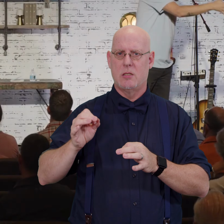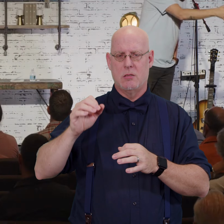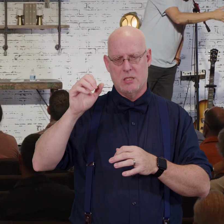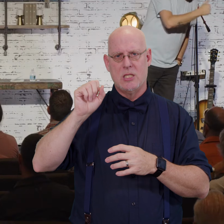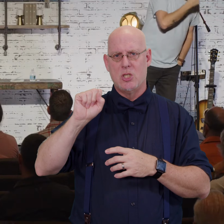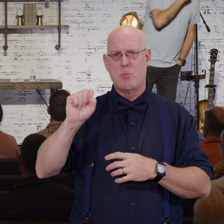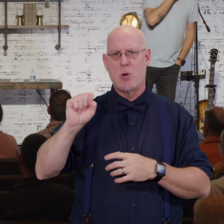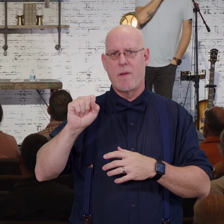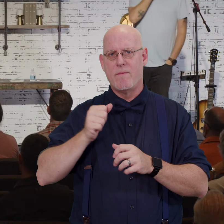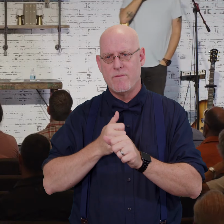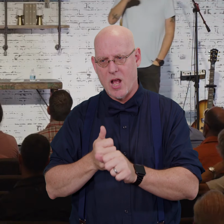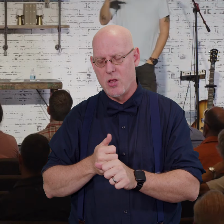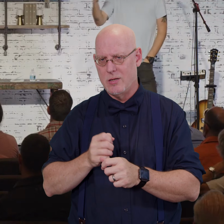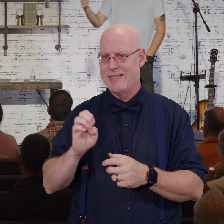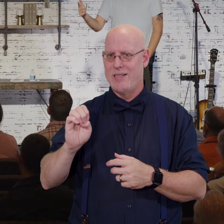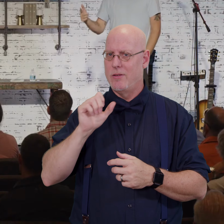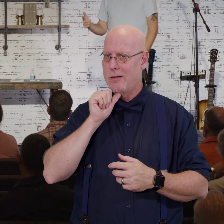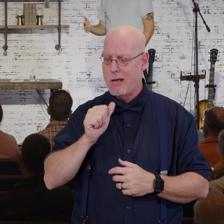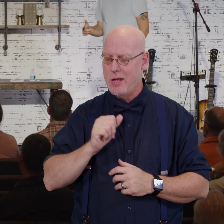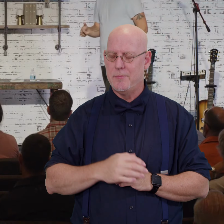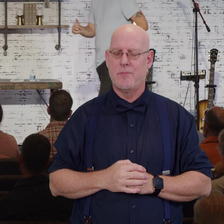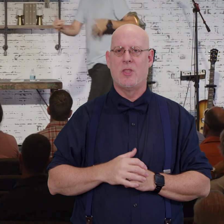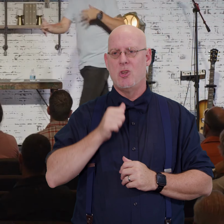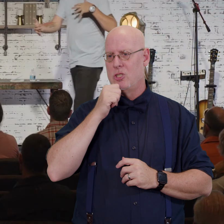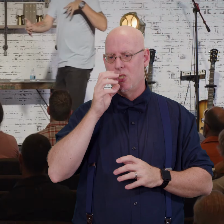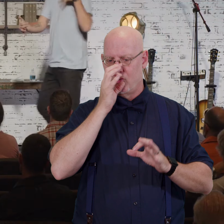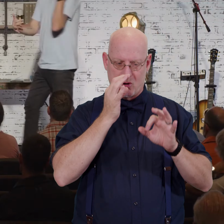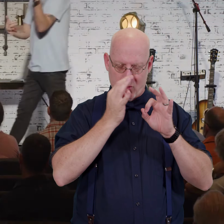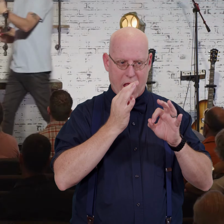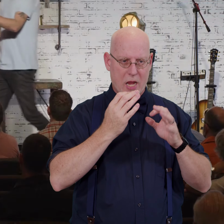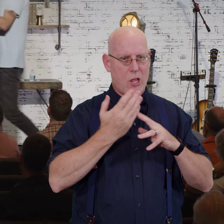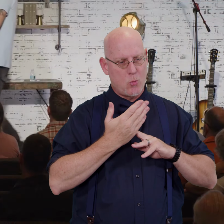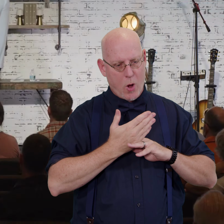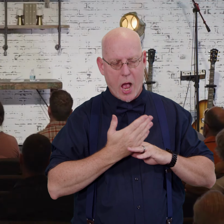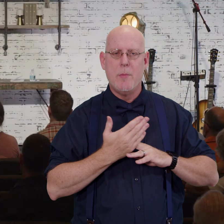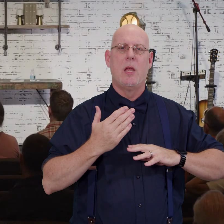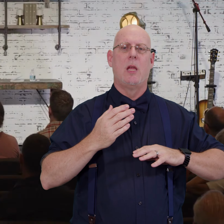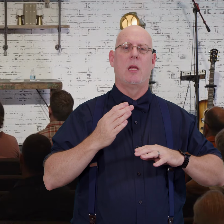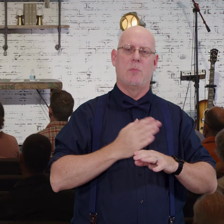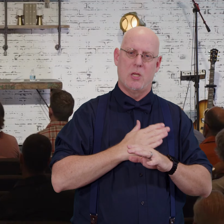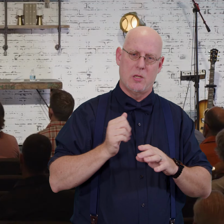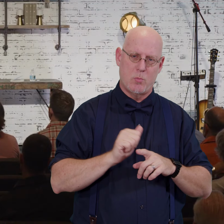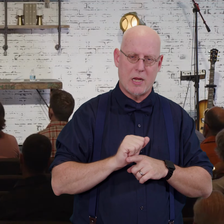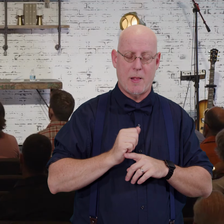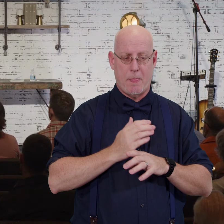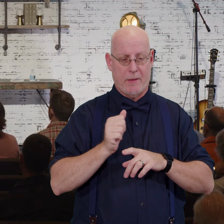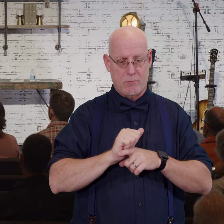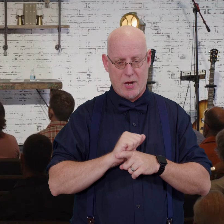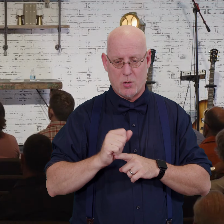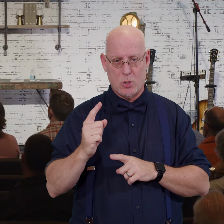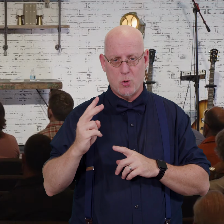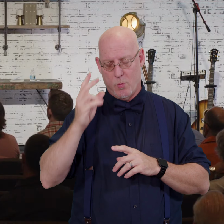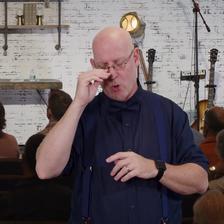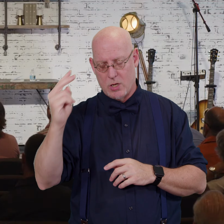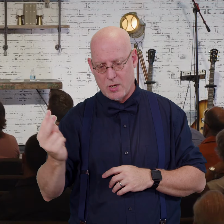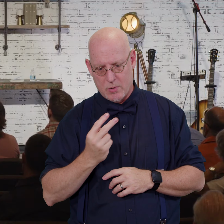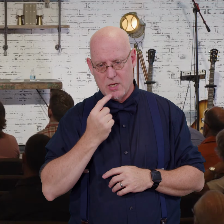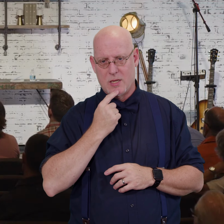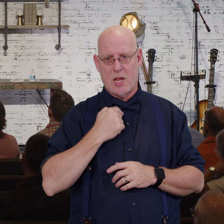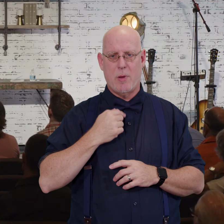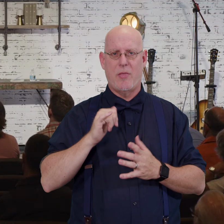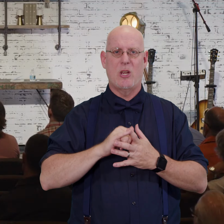following those instructions, and Evie was not, and she was distracting, she was interrupting band practice, and then after band practice, a couple of the boys who were here at church come